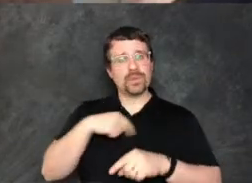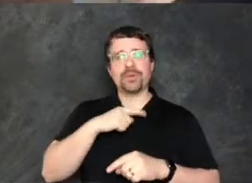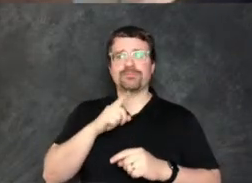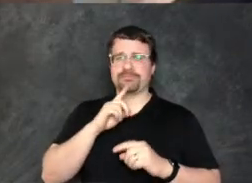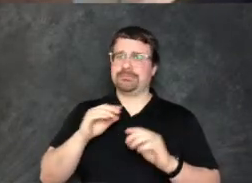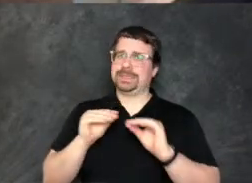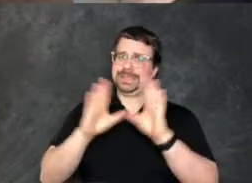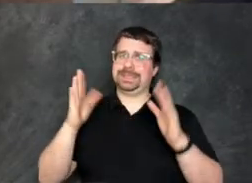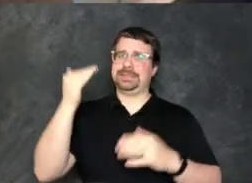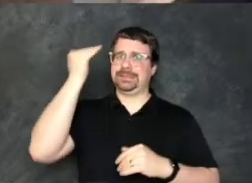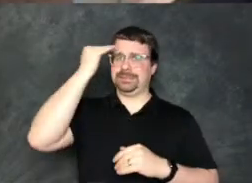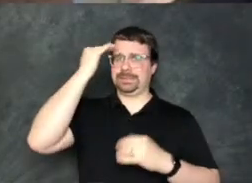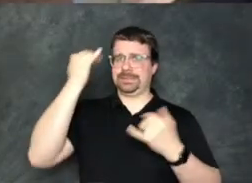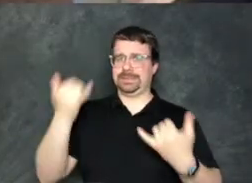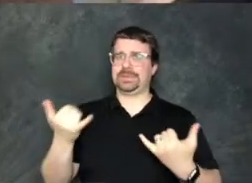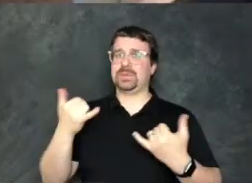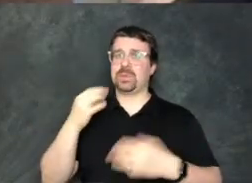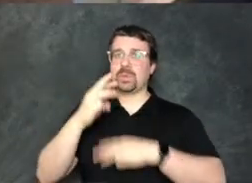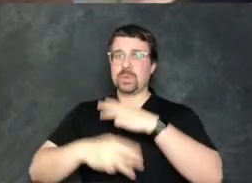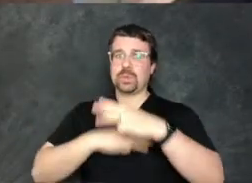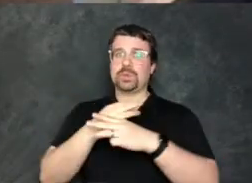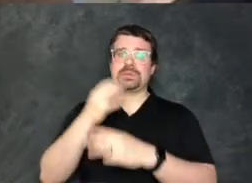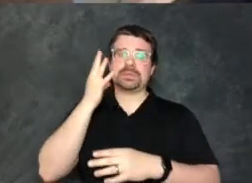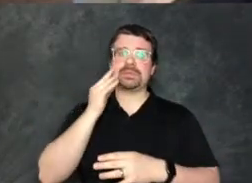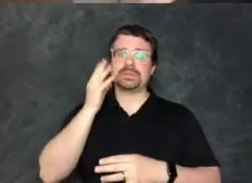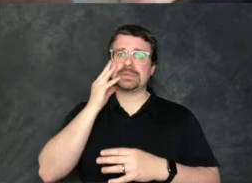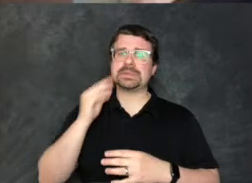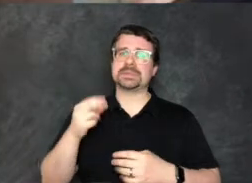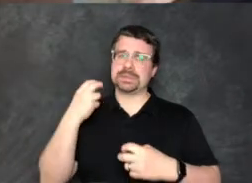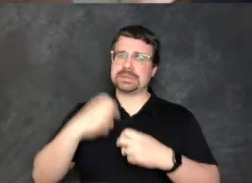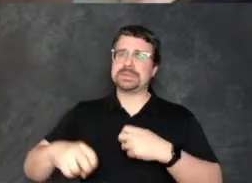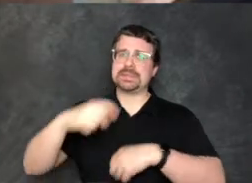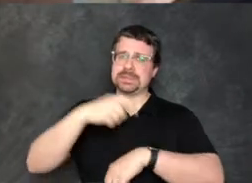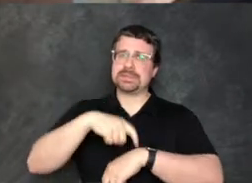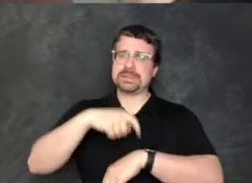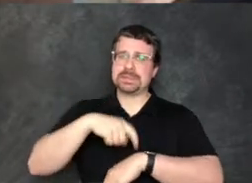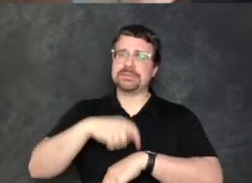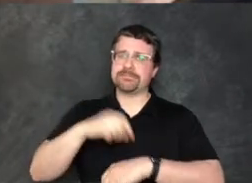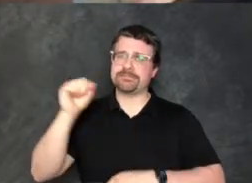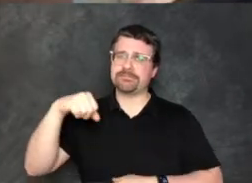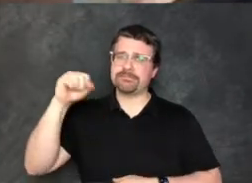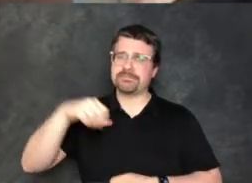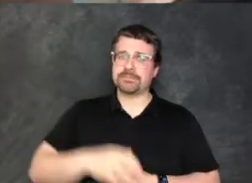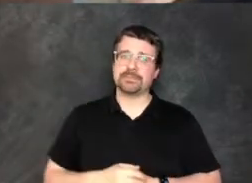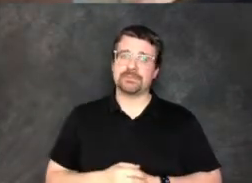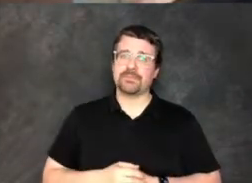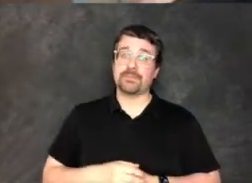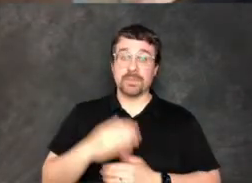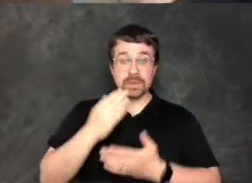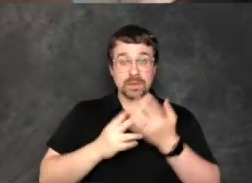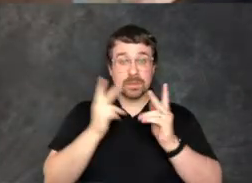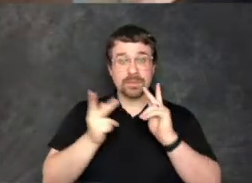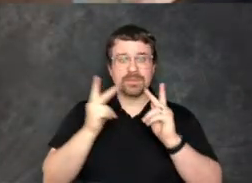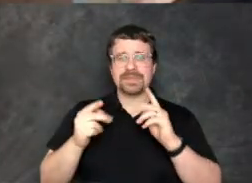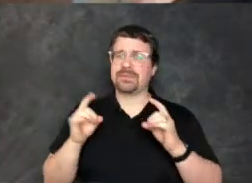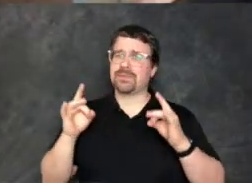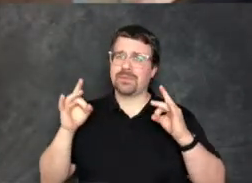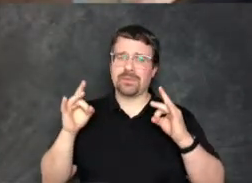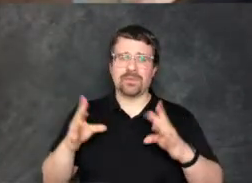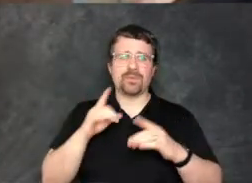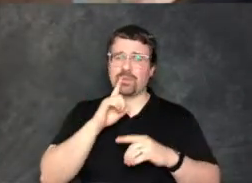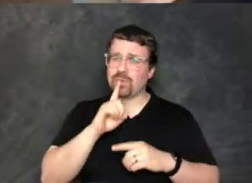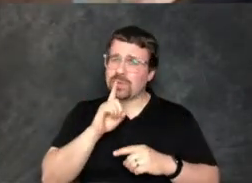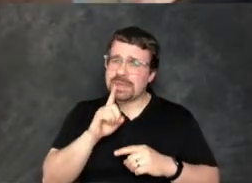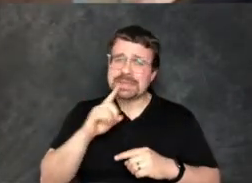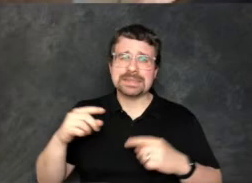You know, as we are all acutely aware now, our world is experiencing a tough time. And for some